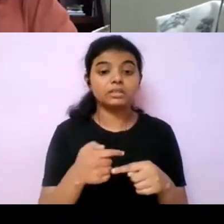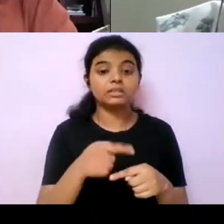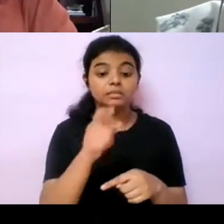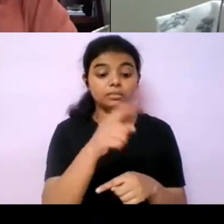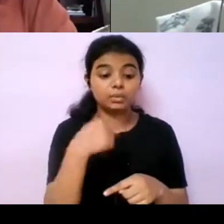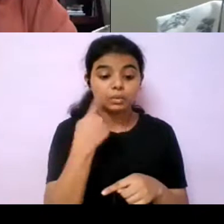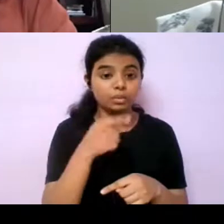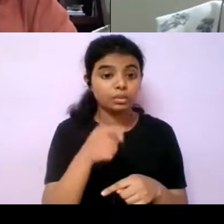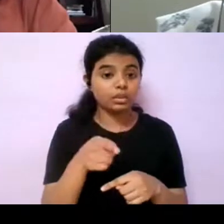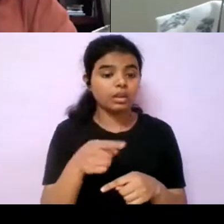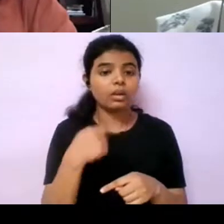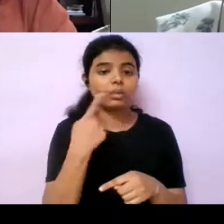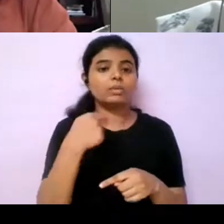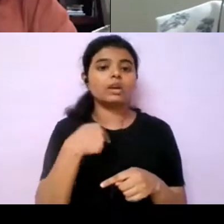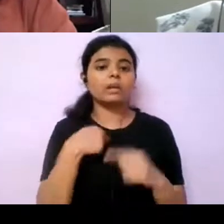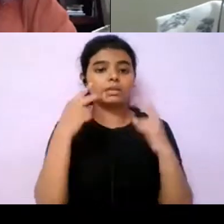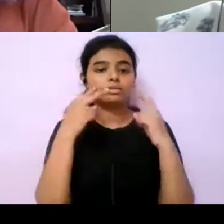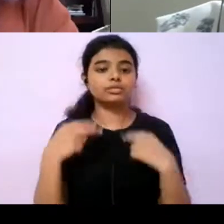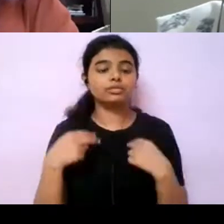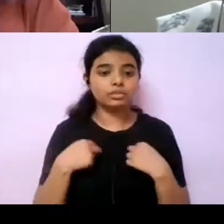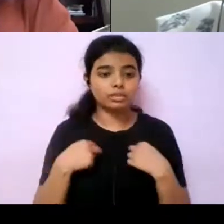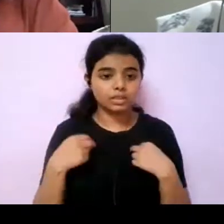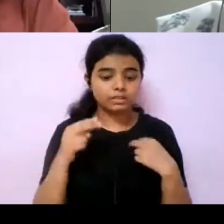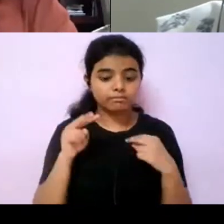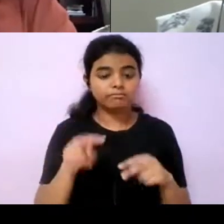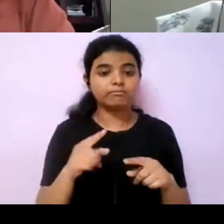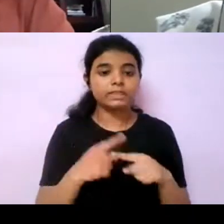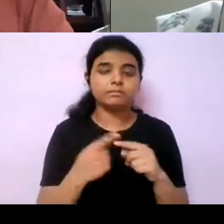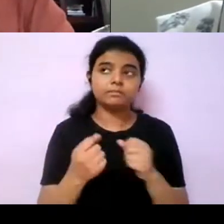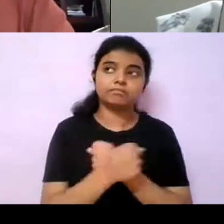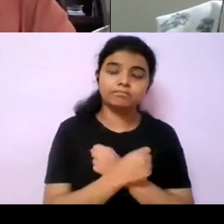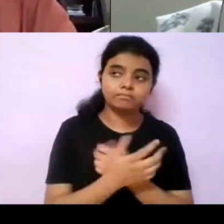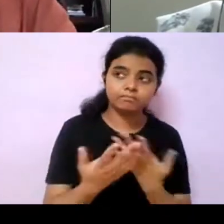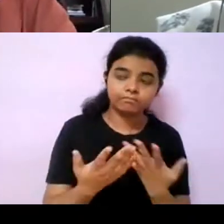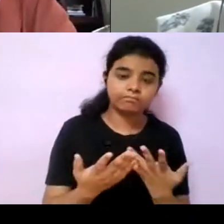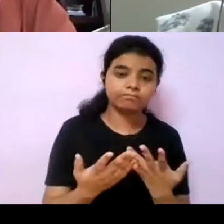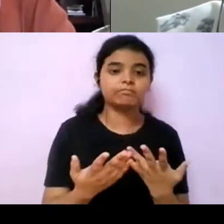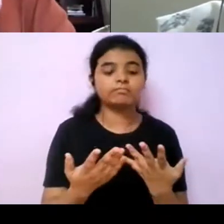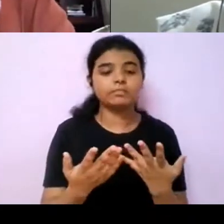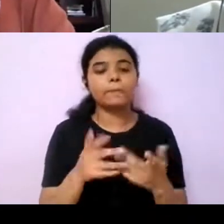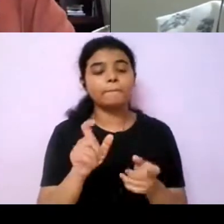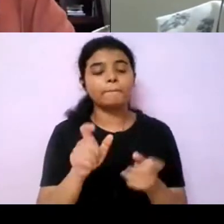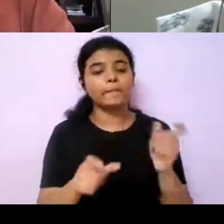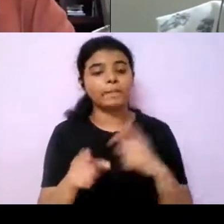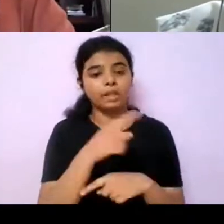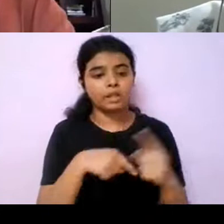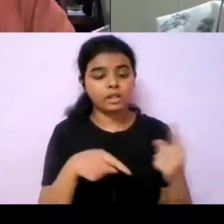where you have loved ones about you,